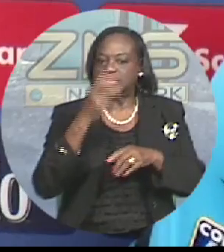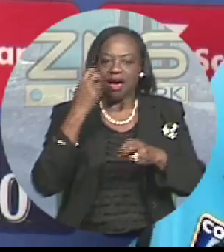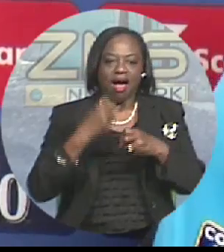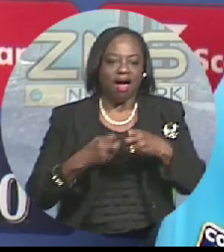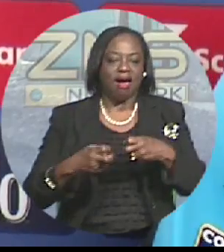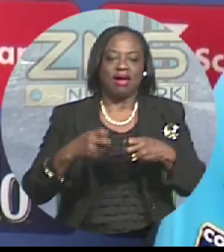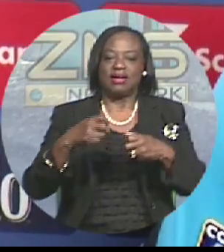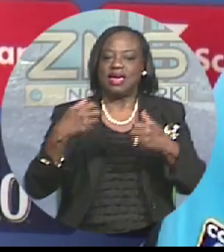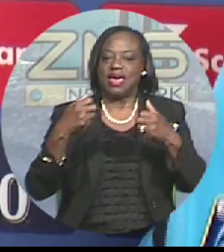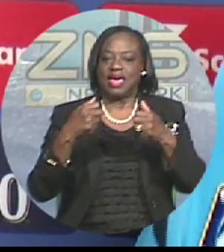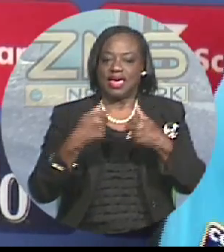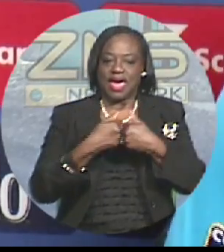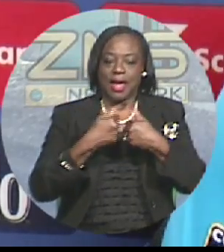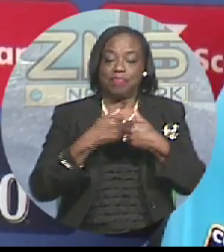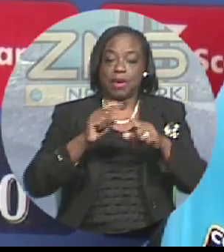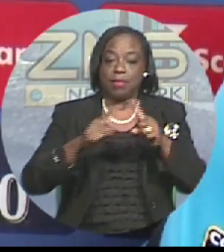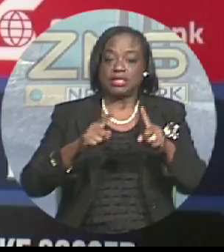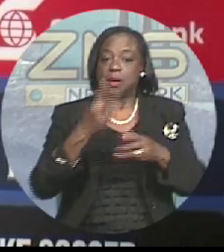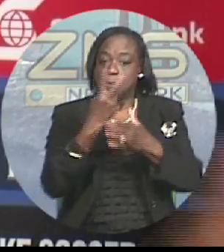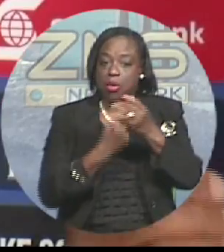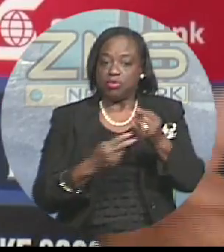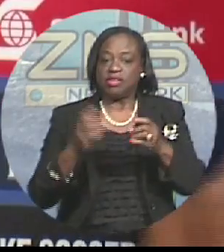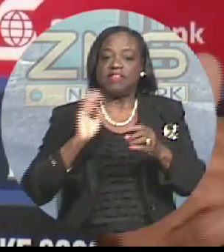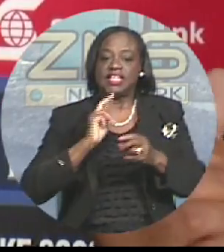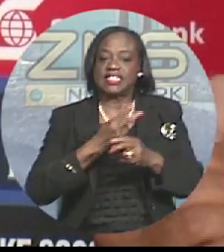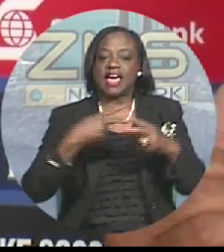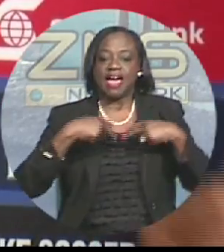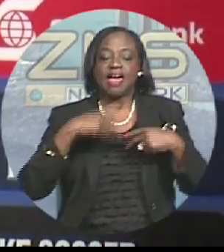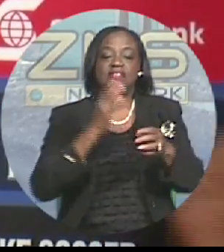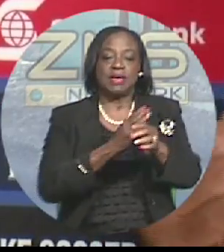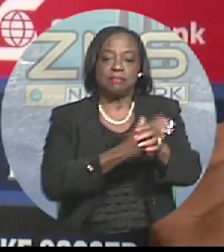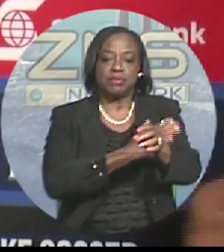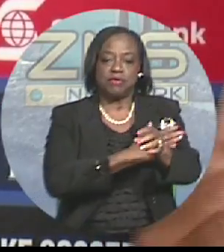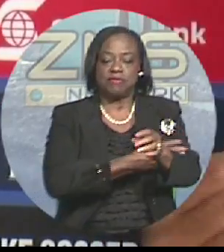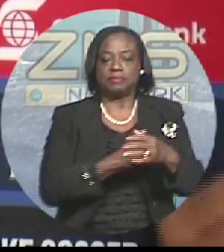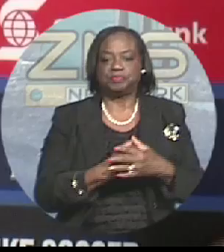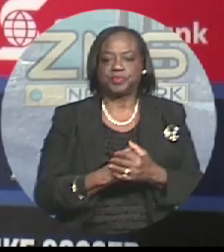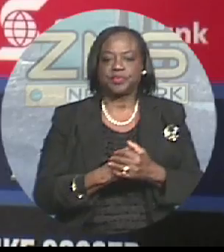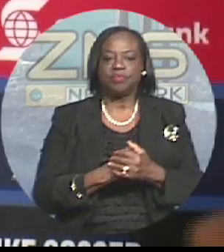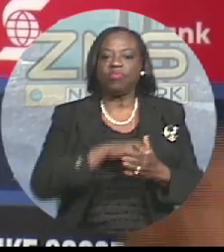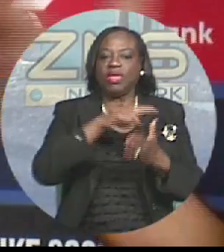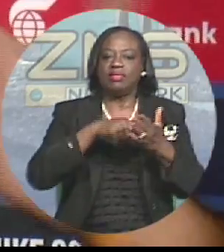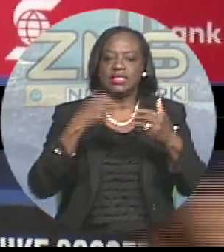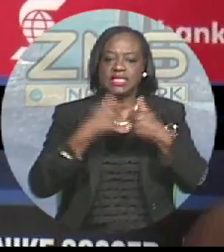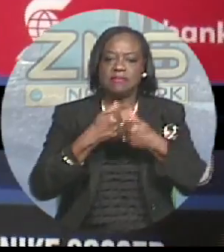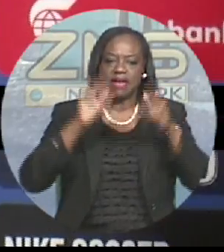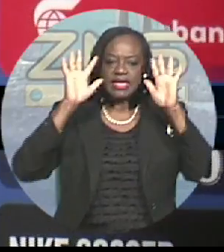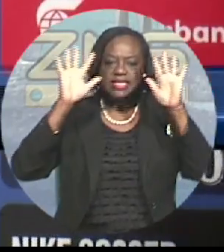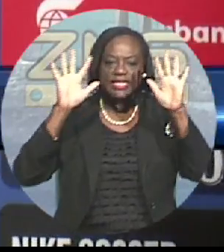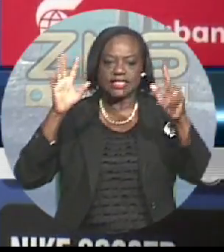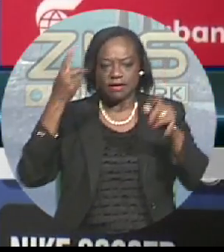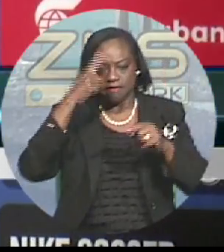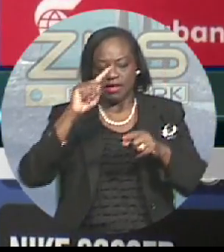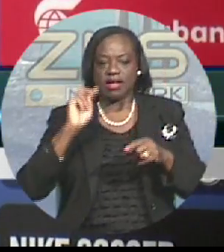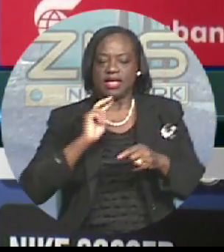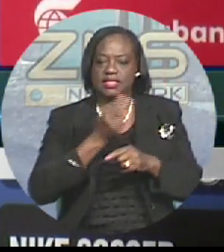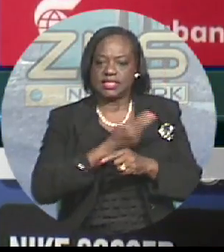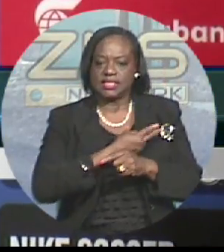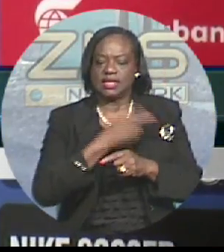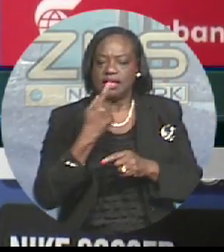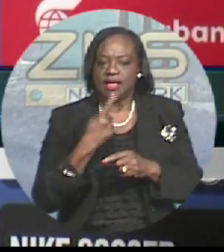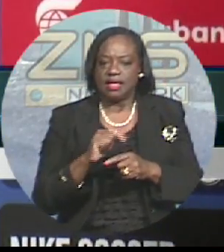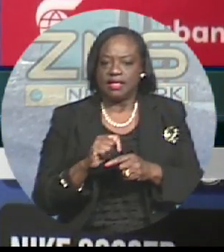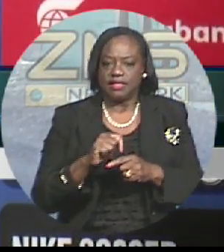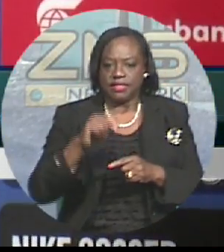improved and we have improved, and we came on top tonight. These 6 games here is fantastic for us because the guys put in practice